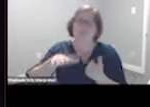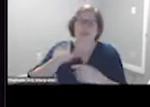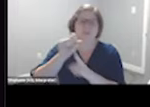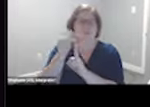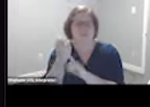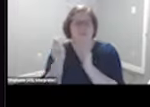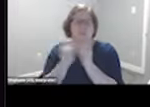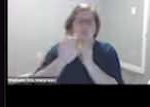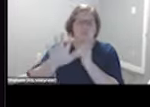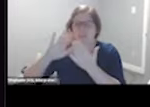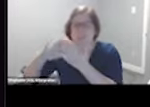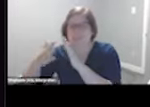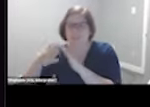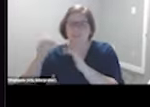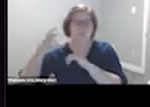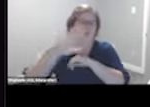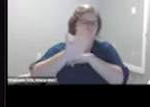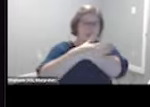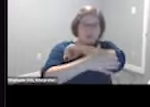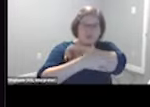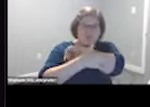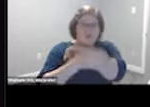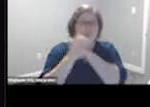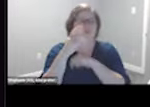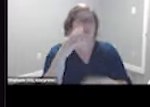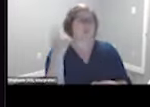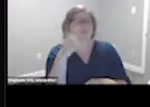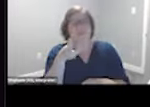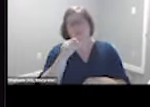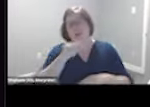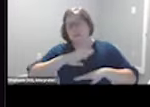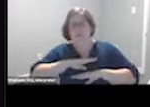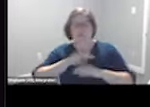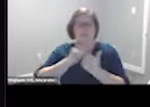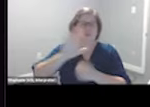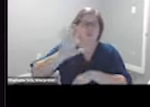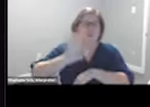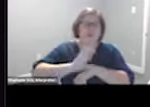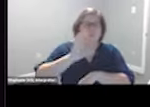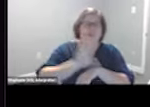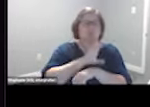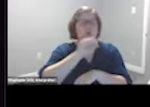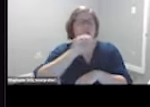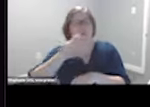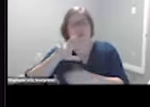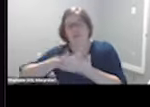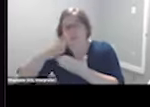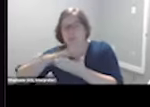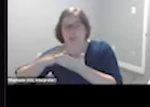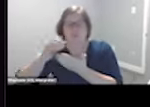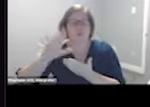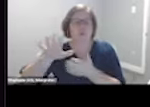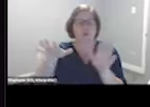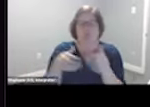or if you have some kind of unsatisfied thing of your computer or laptop or house or your room, or